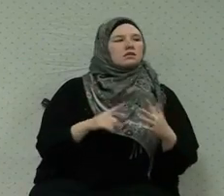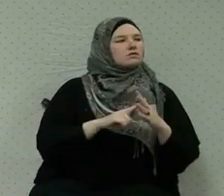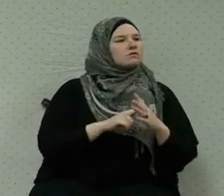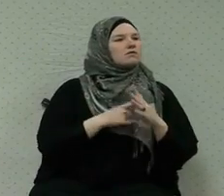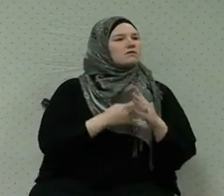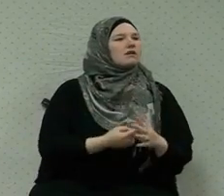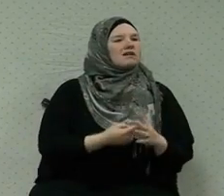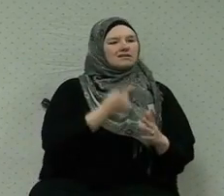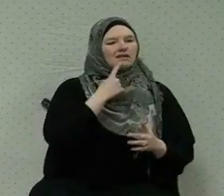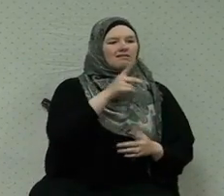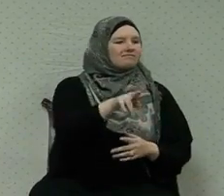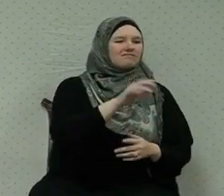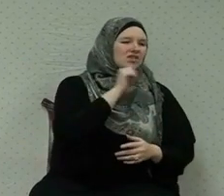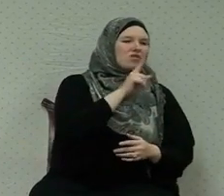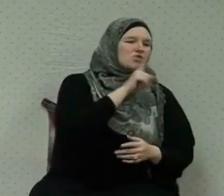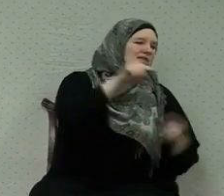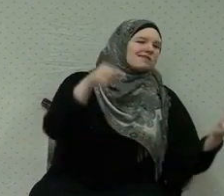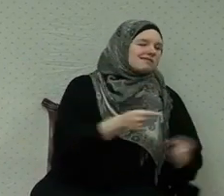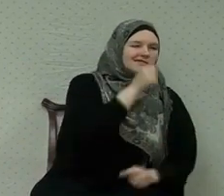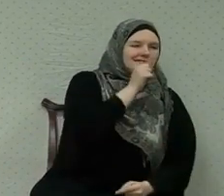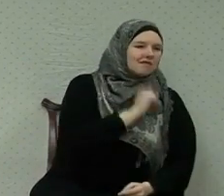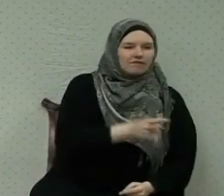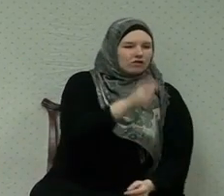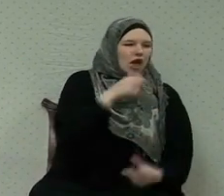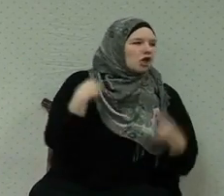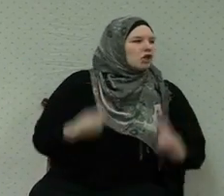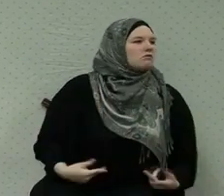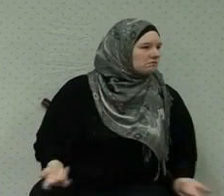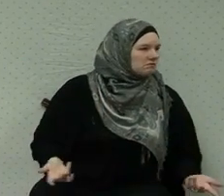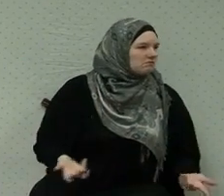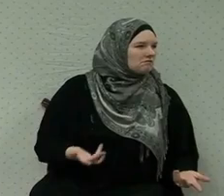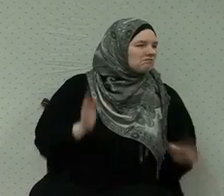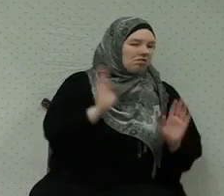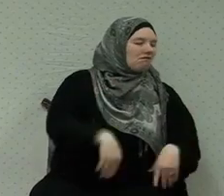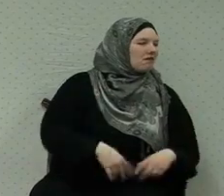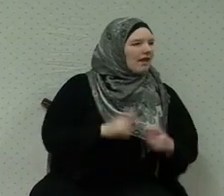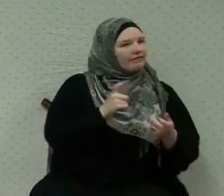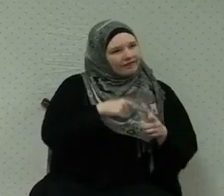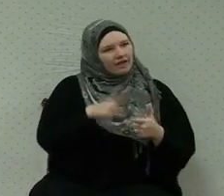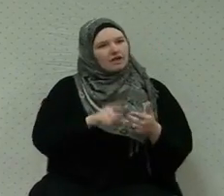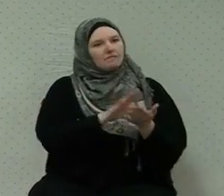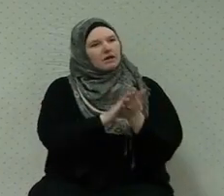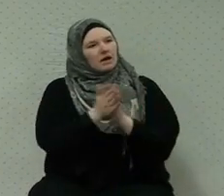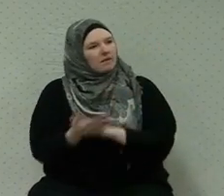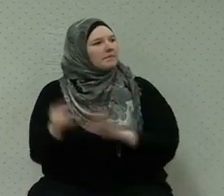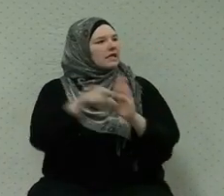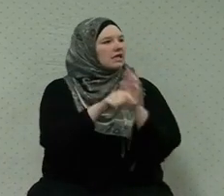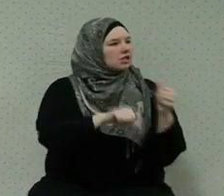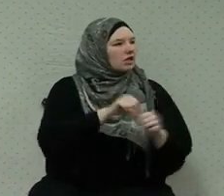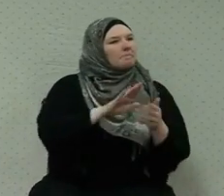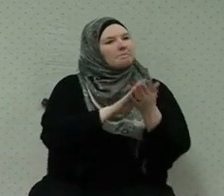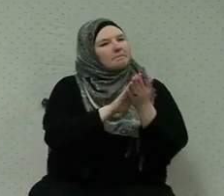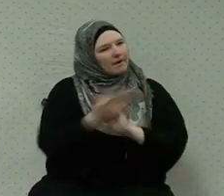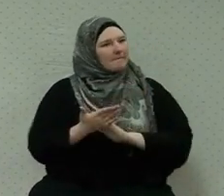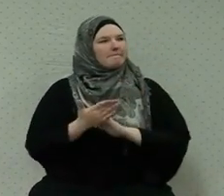and dehumanize each other, and then kill each other. We turn into animals